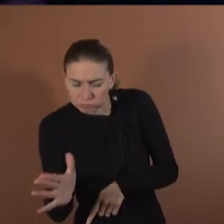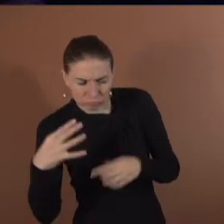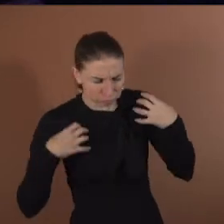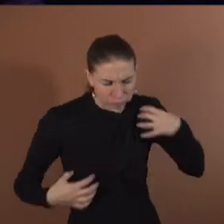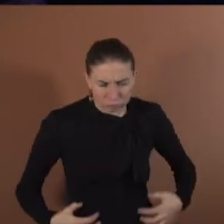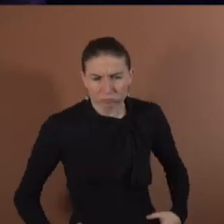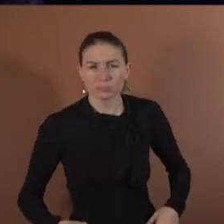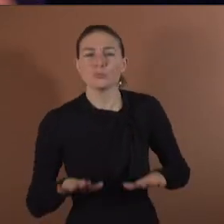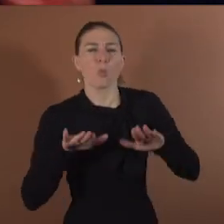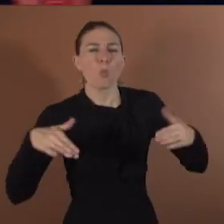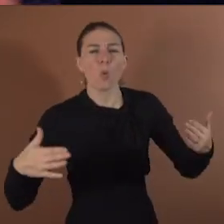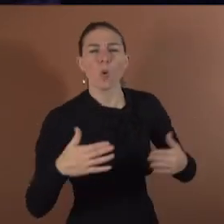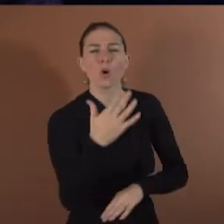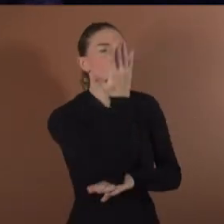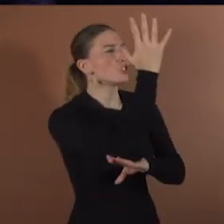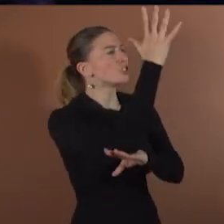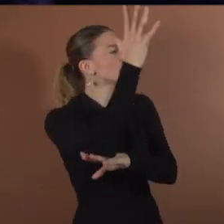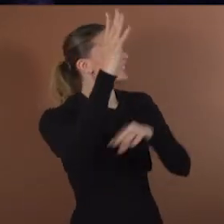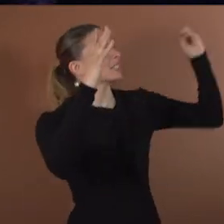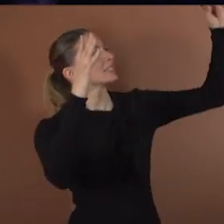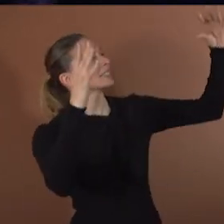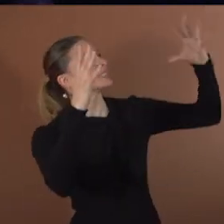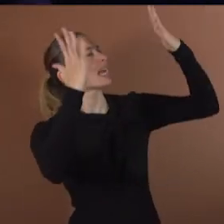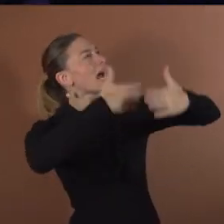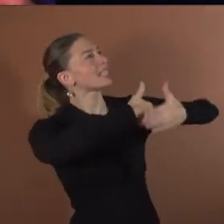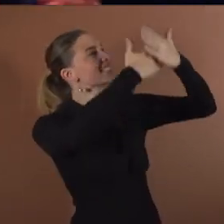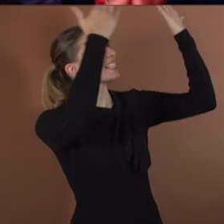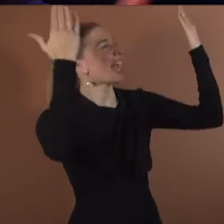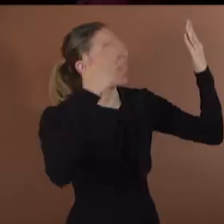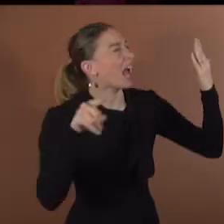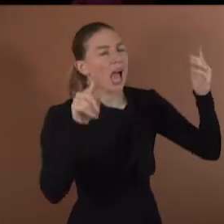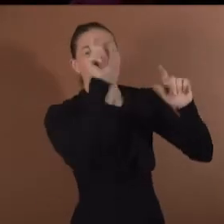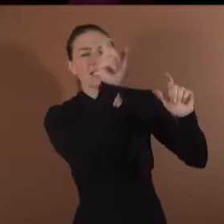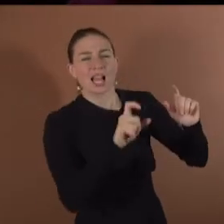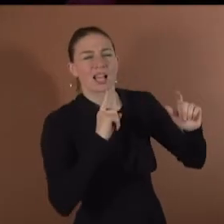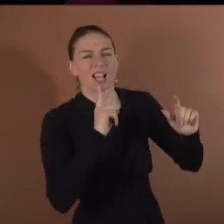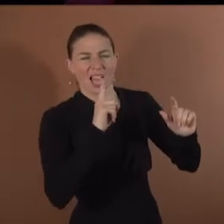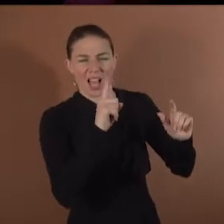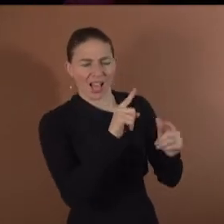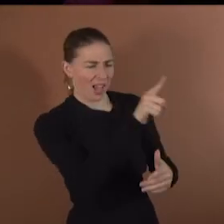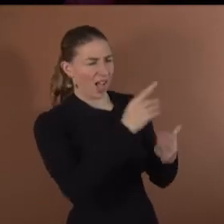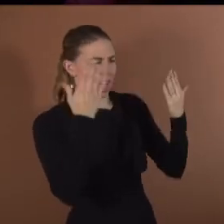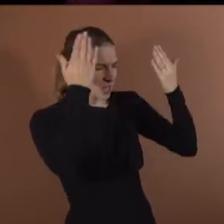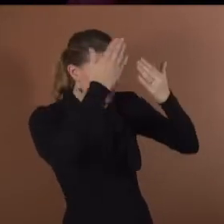on a sunny day, what the Italian masters used to call chiaroscuro, dark light, light